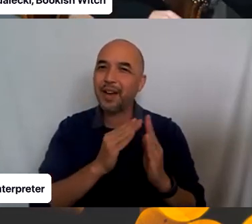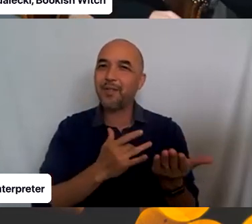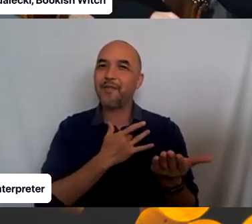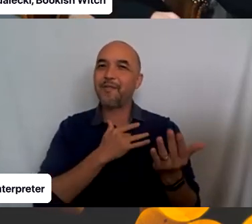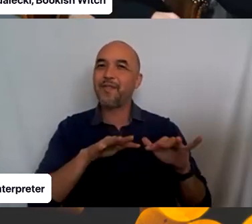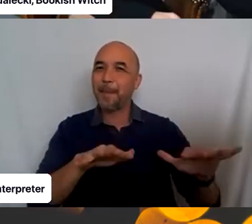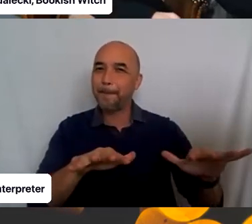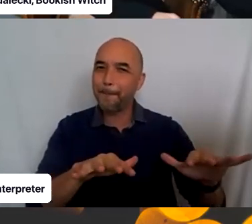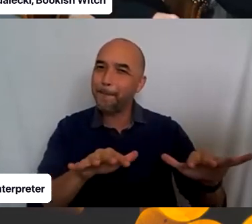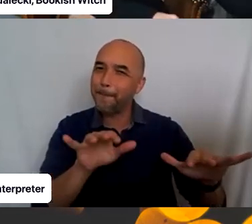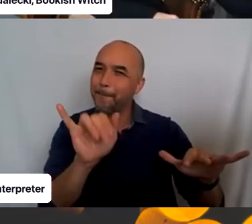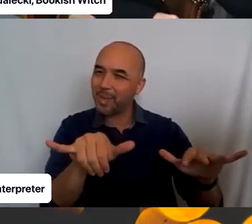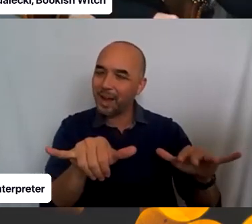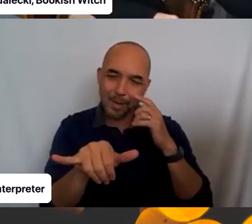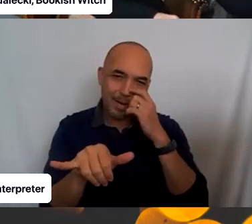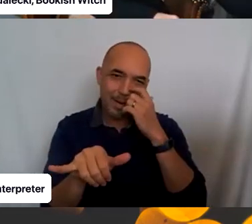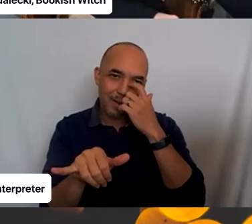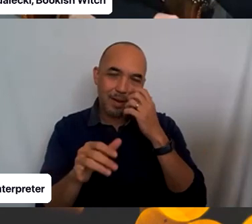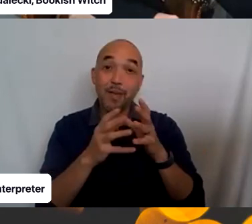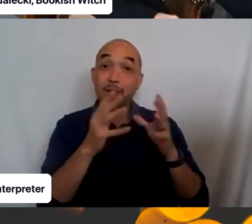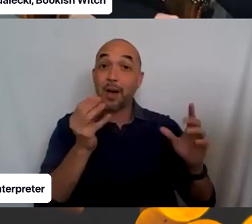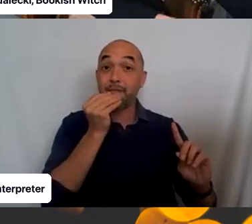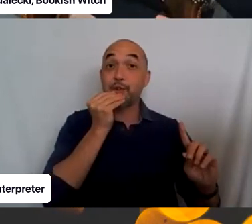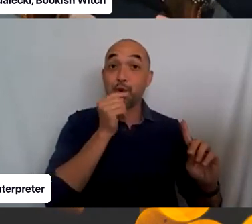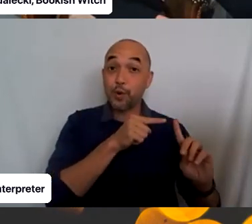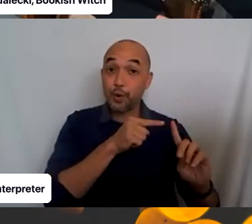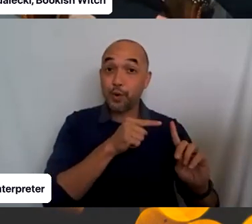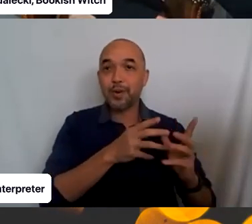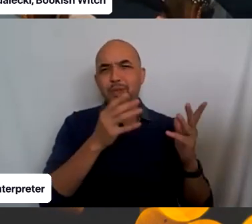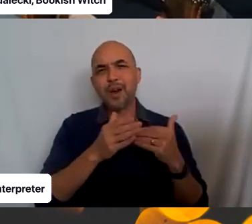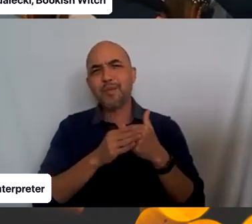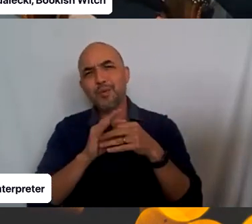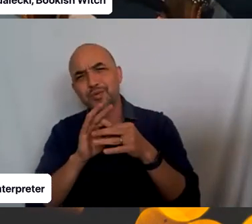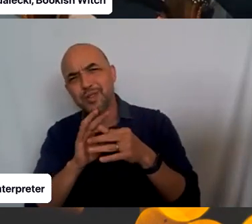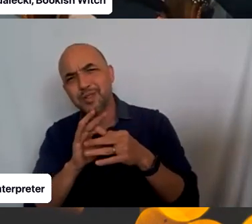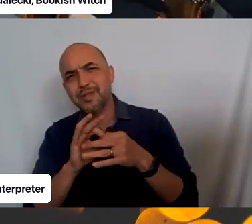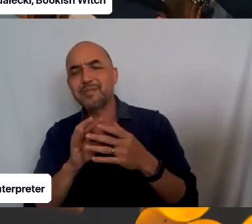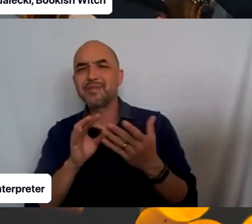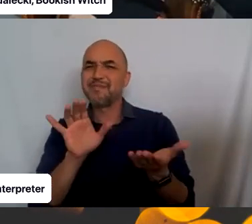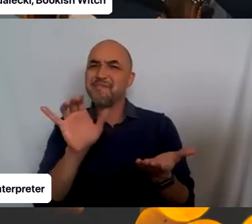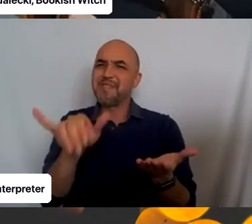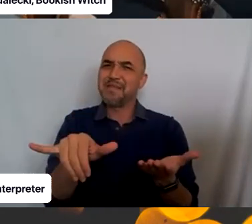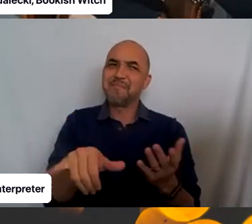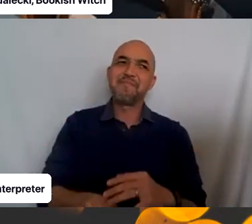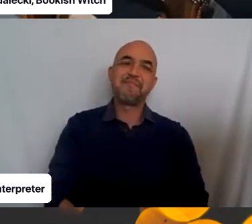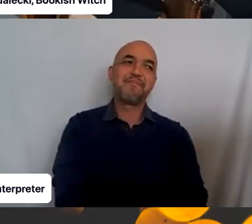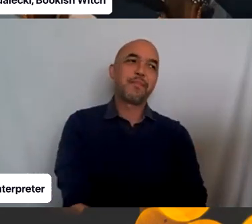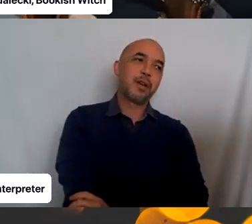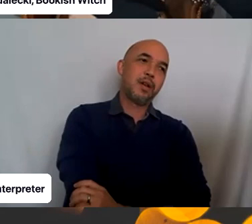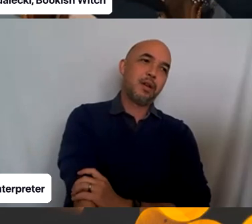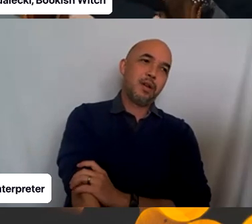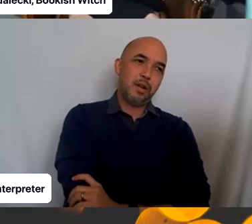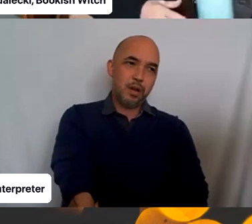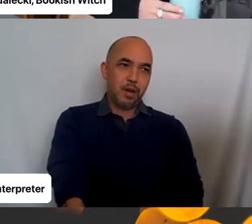really. Right. A lot of food, a lot of close relationships and things like that. And I knew that